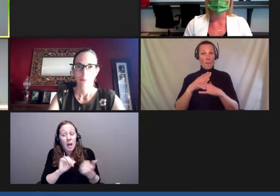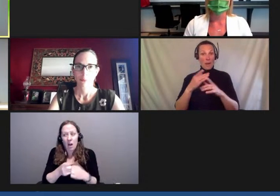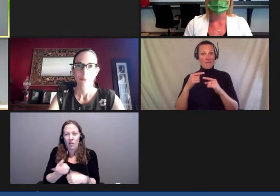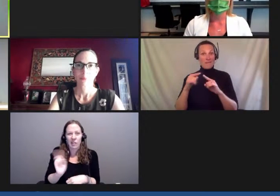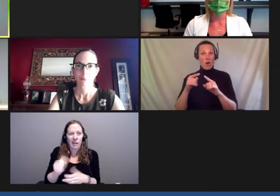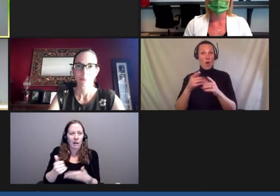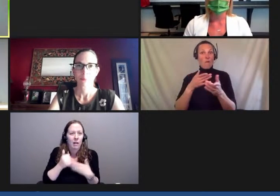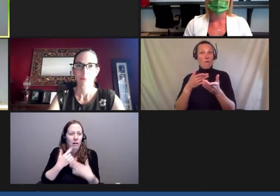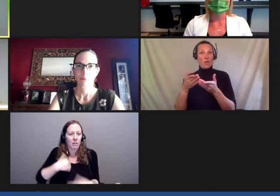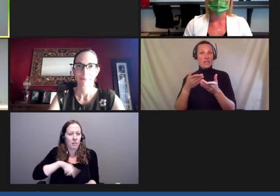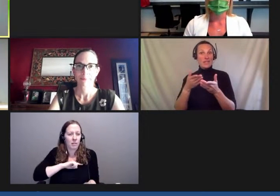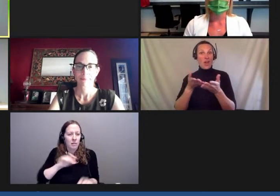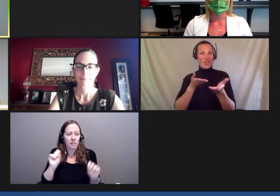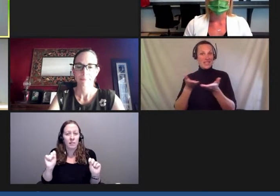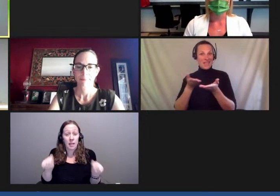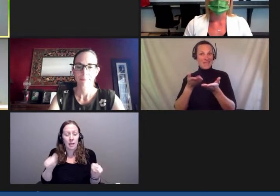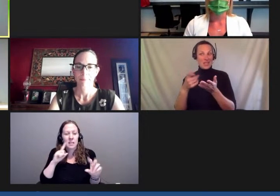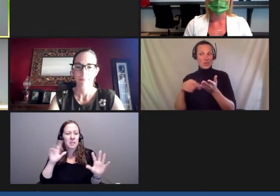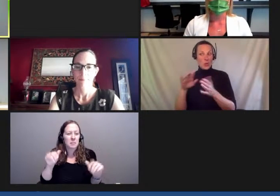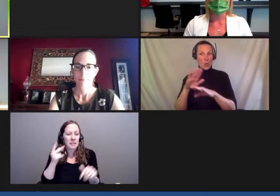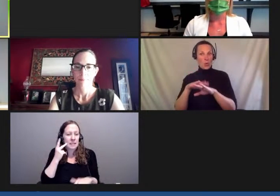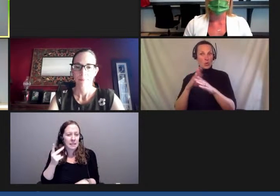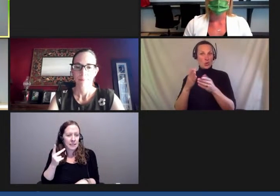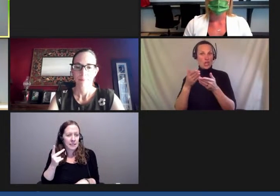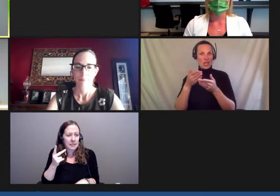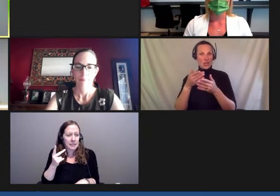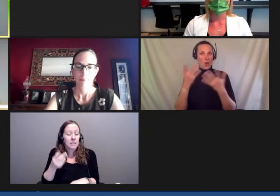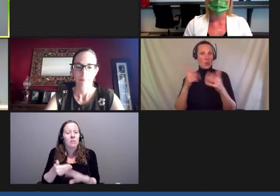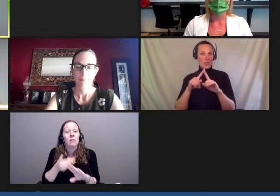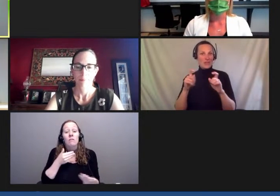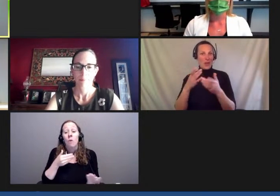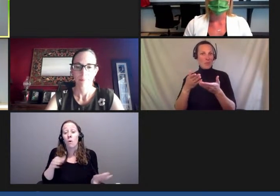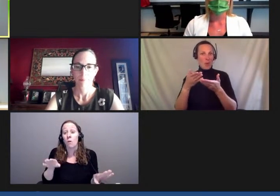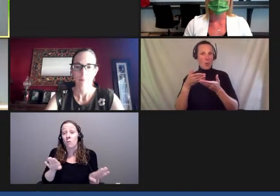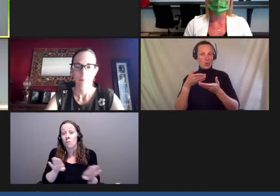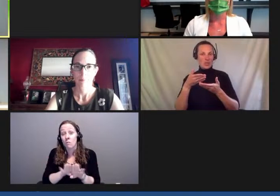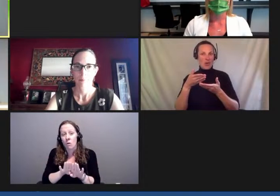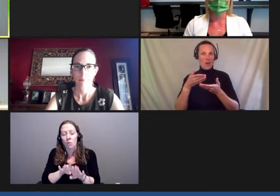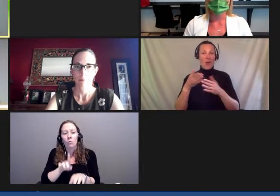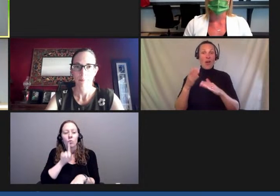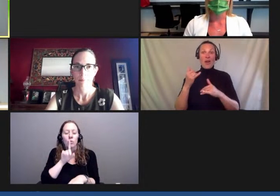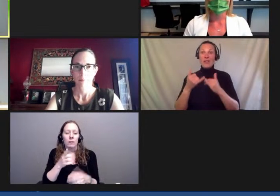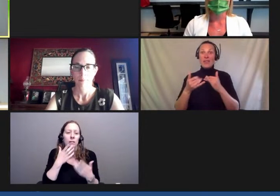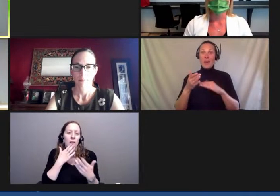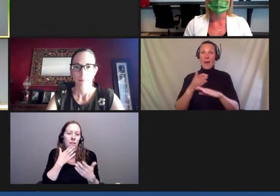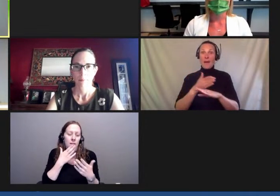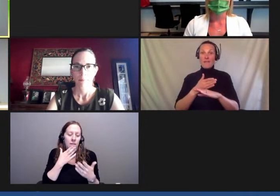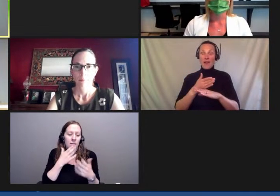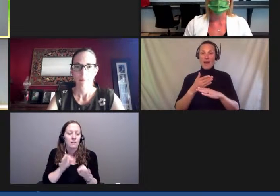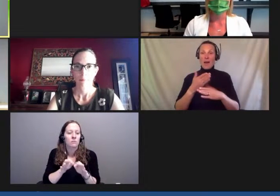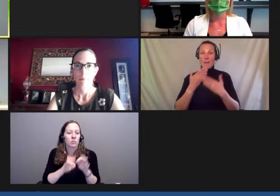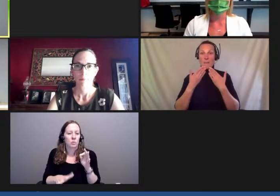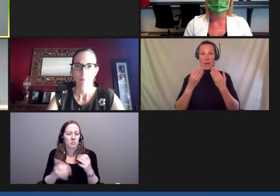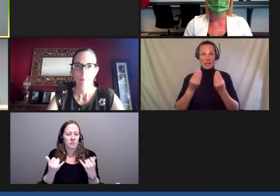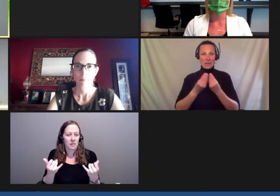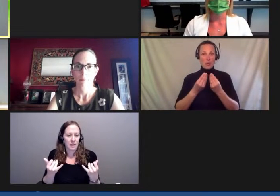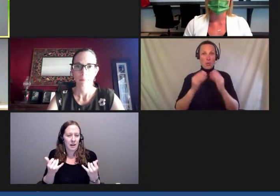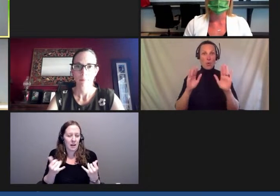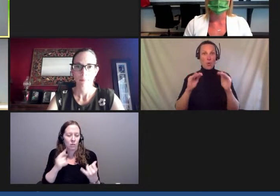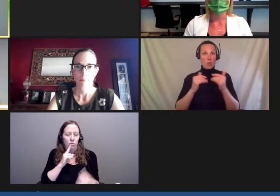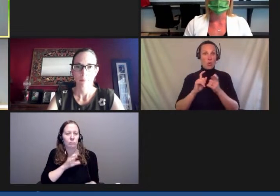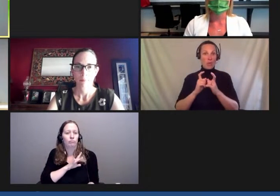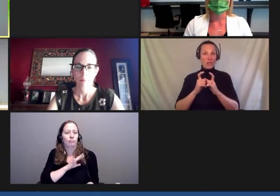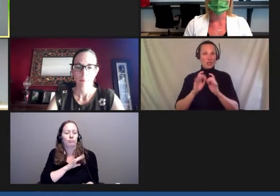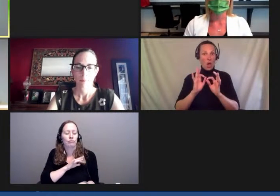think you'll expect to see that. Before I close up, I do sincerely want to thank the interpreters that we have here. Phenomenal work